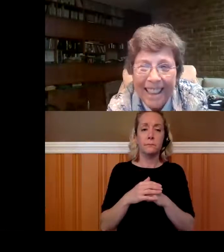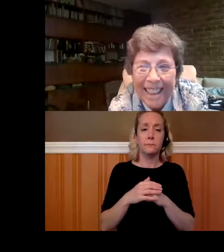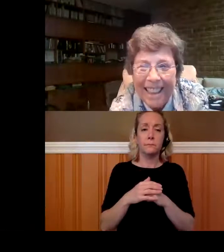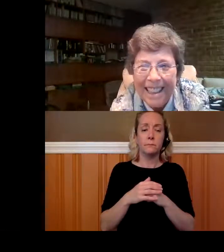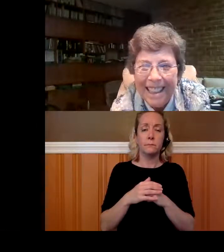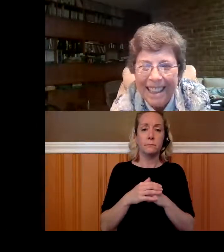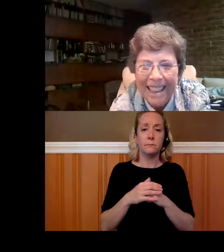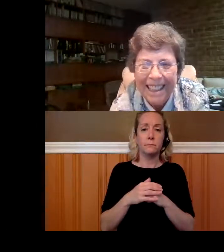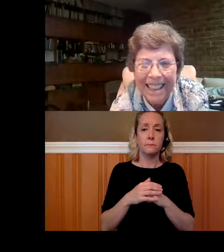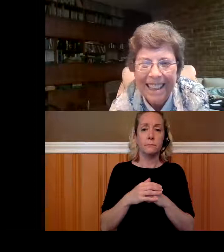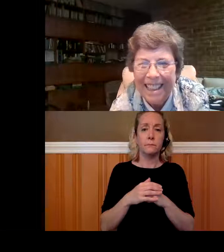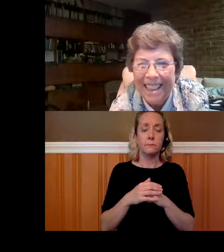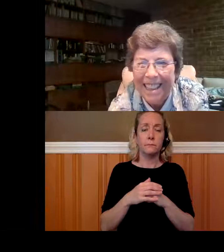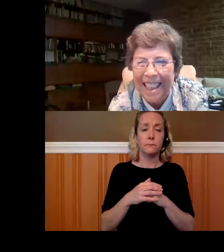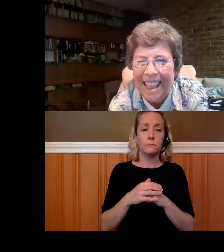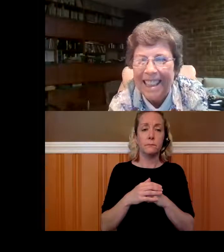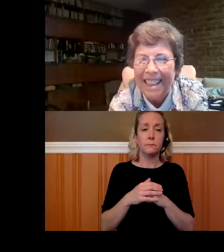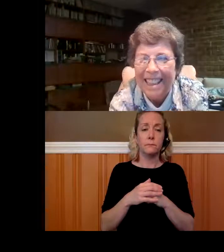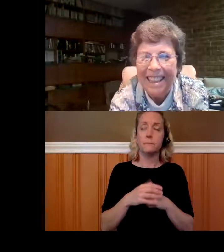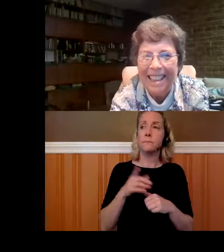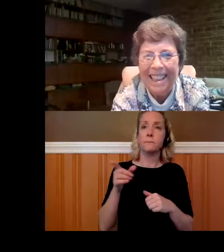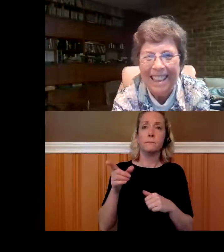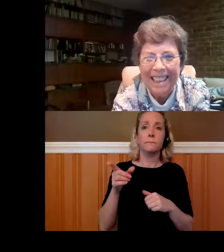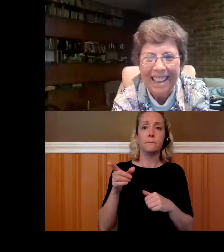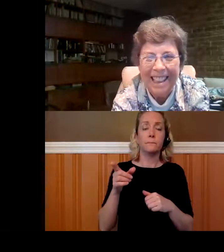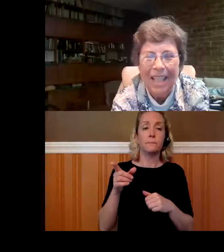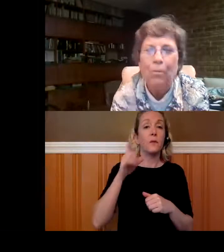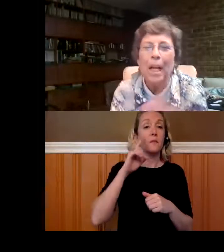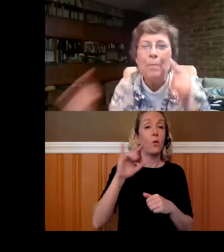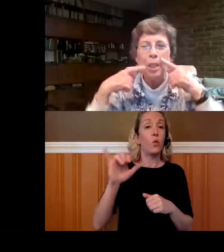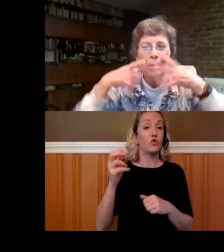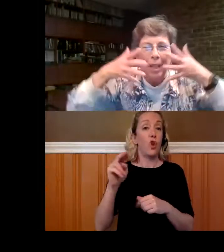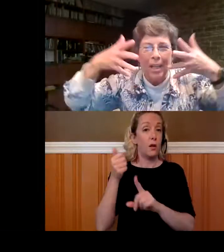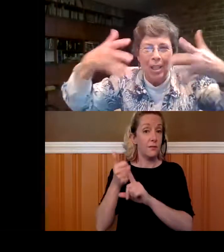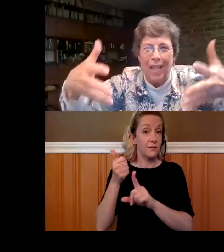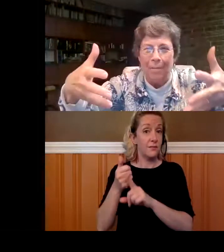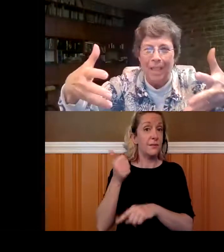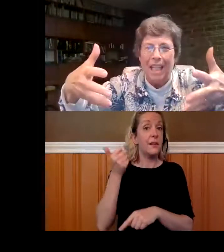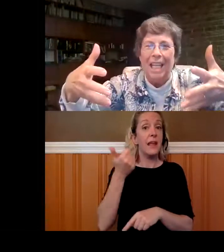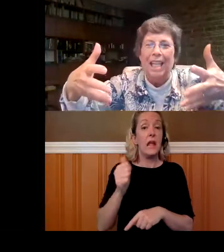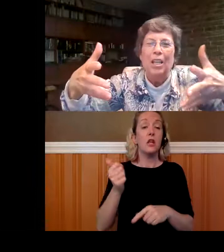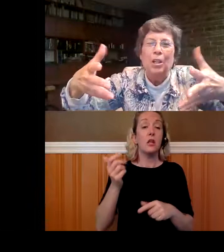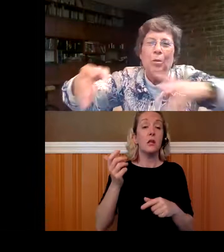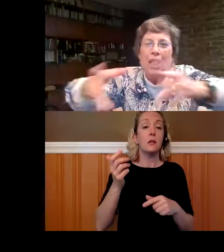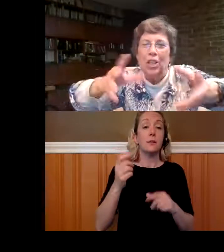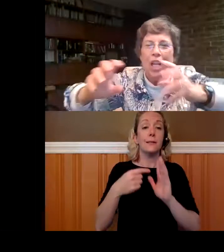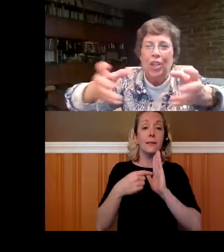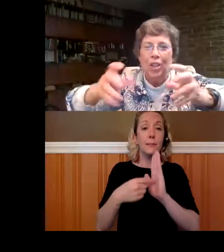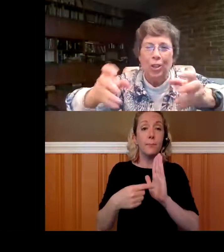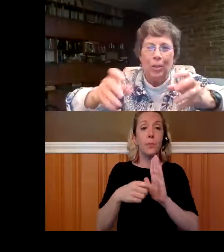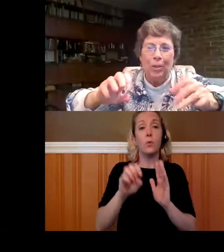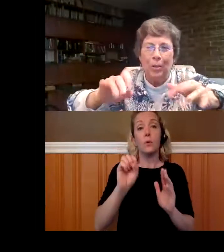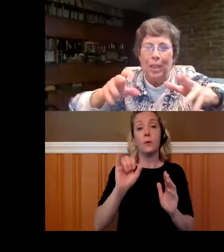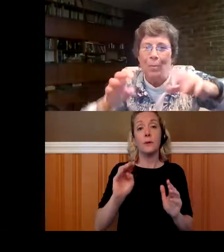Say it again. For him to No. communicate to them, did he use any gestures or symbols? I'm sorry, not